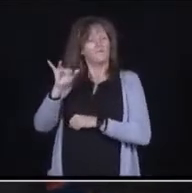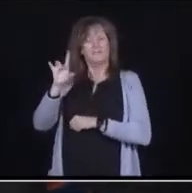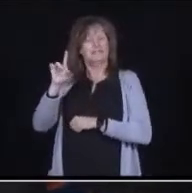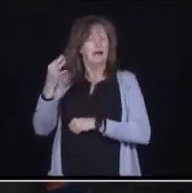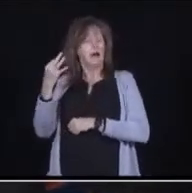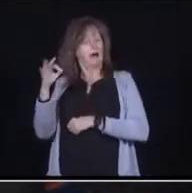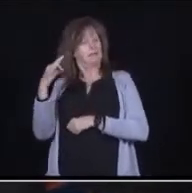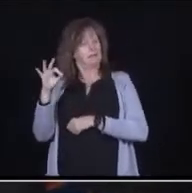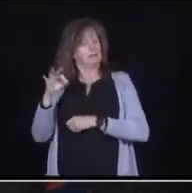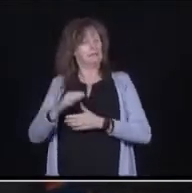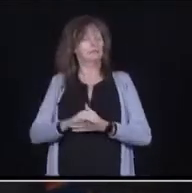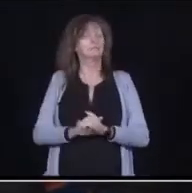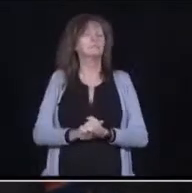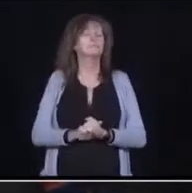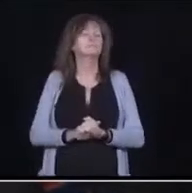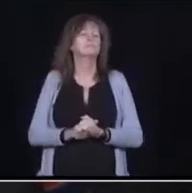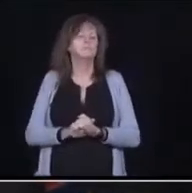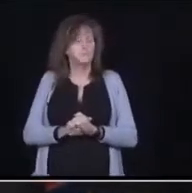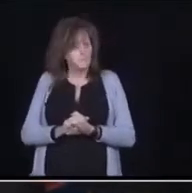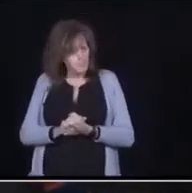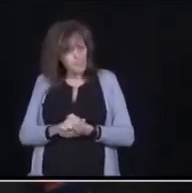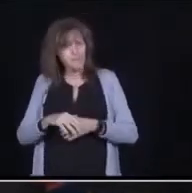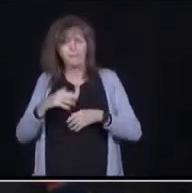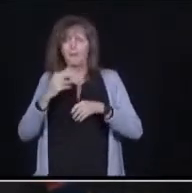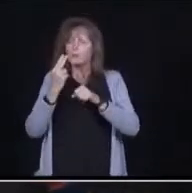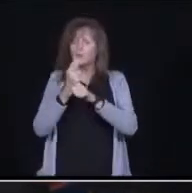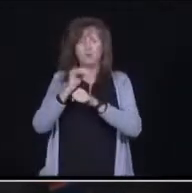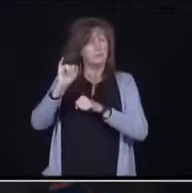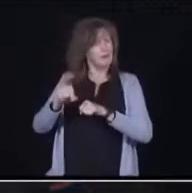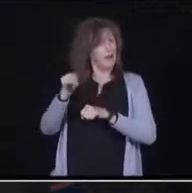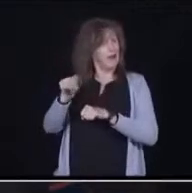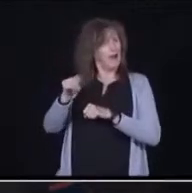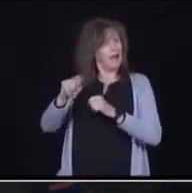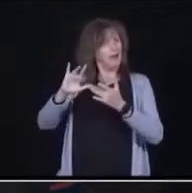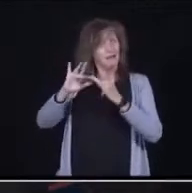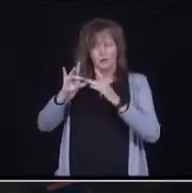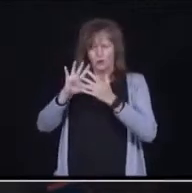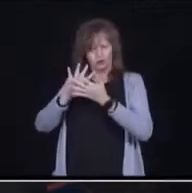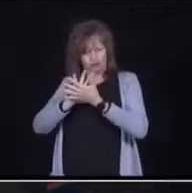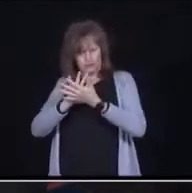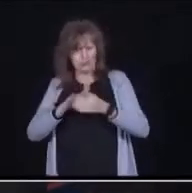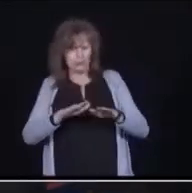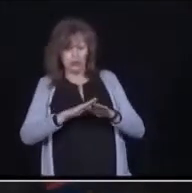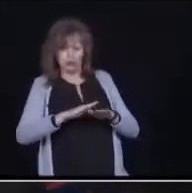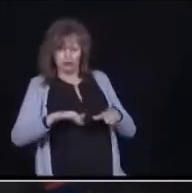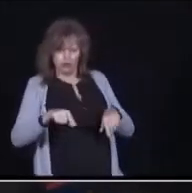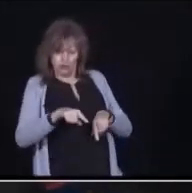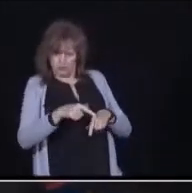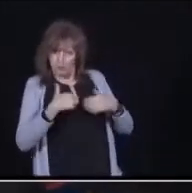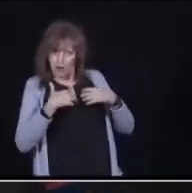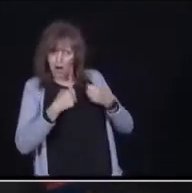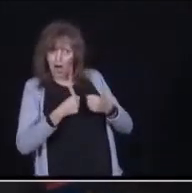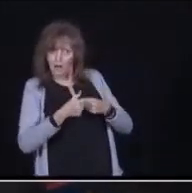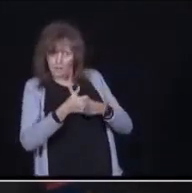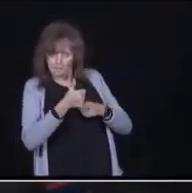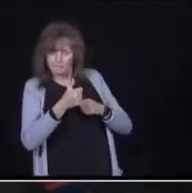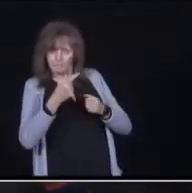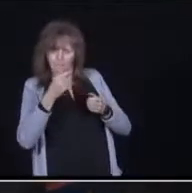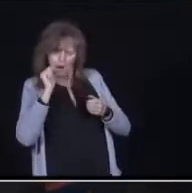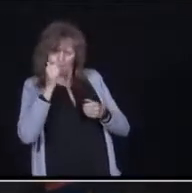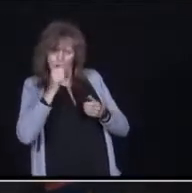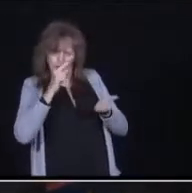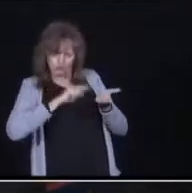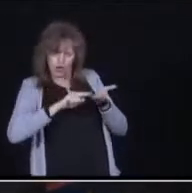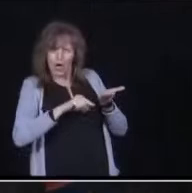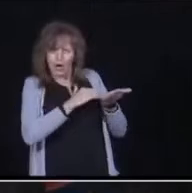ontario.ca/COVID-19. Please use this tool to help with screening your child for symptoms before they go to school every day. Teachers